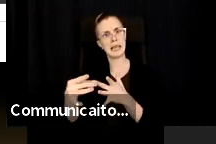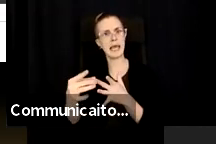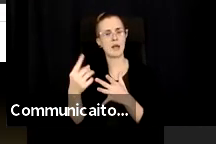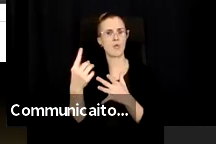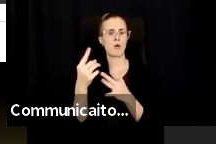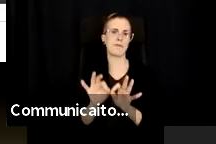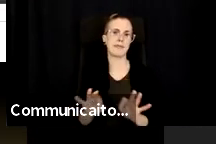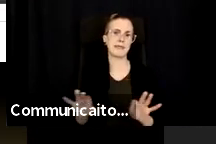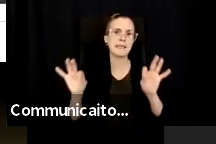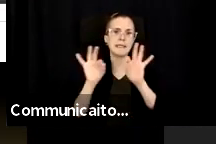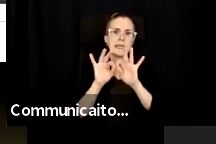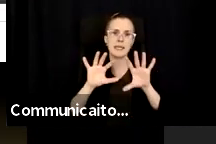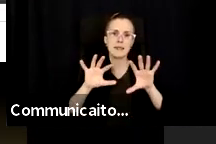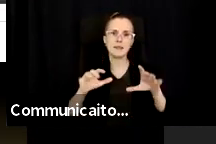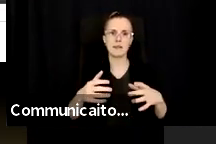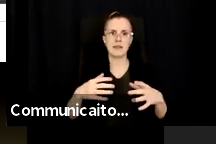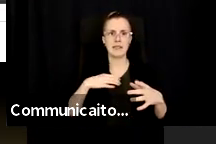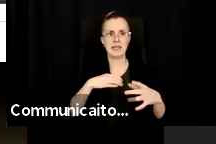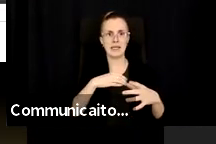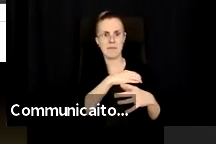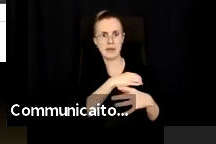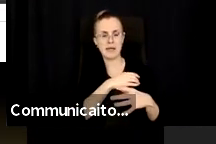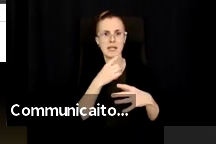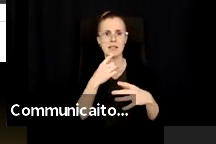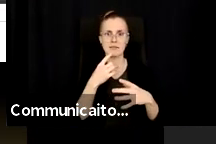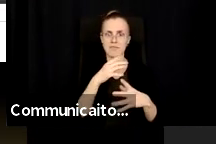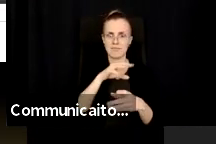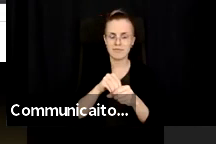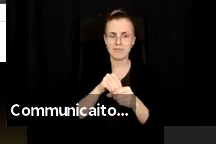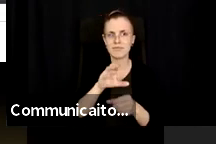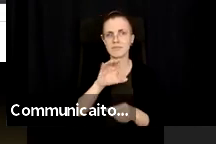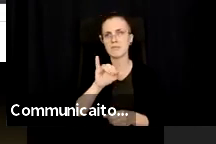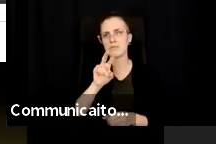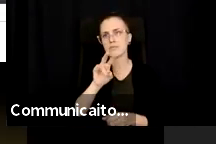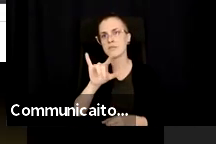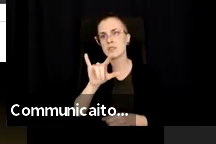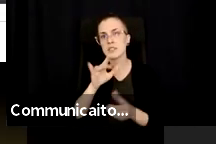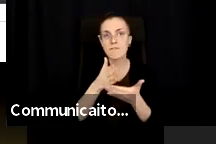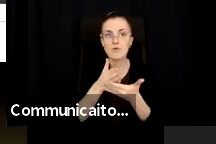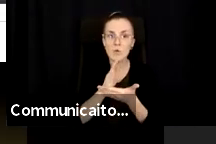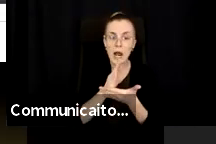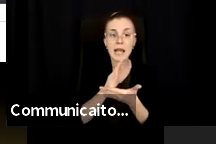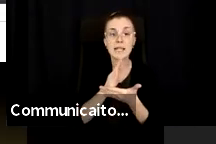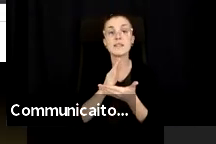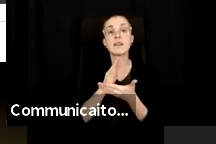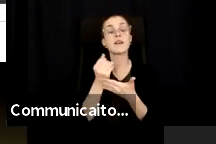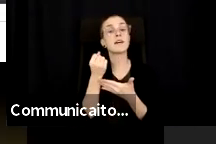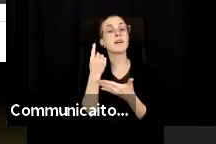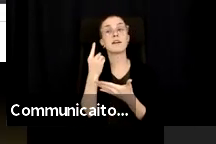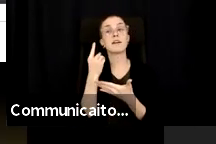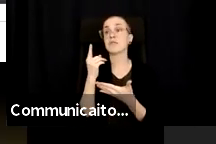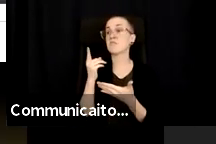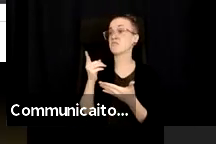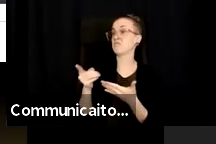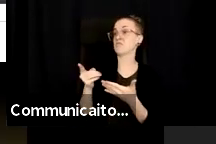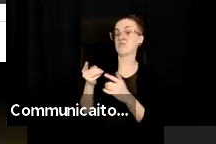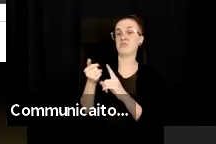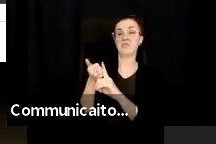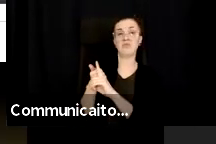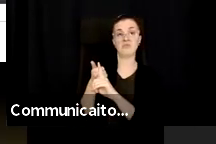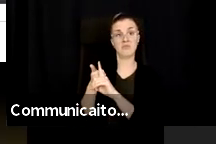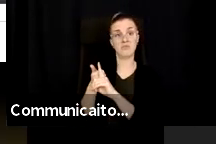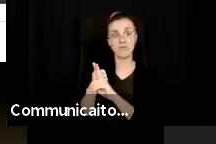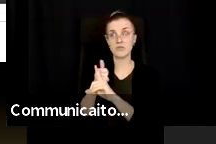the committee that dealt with civil rights matters. And Congressman Brooks was not entirely in support of